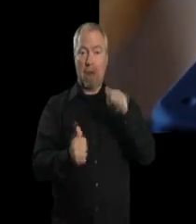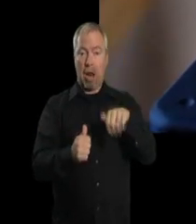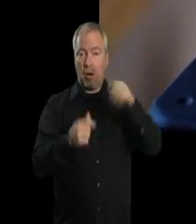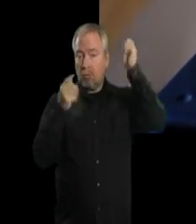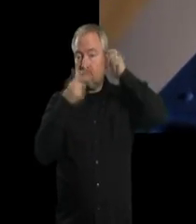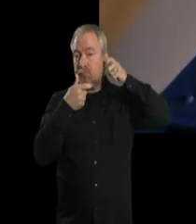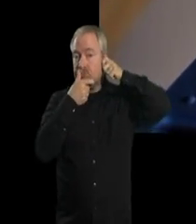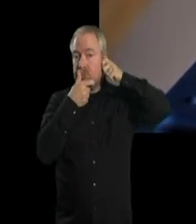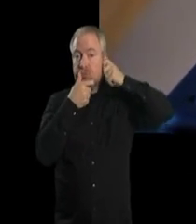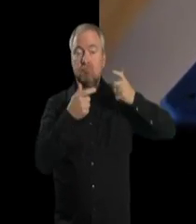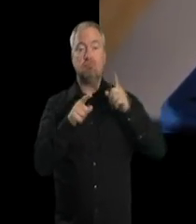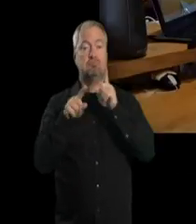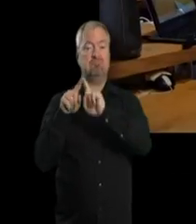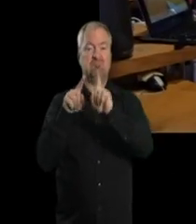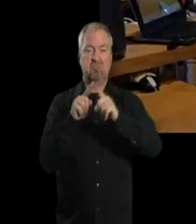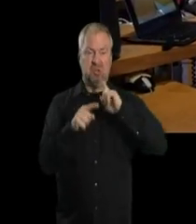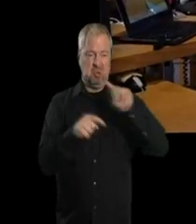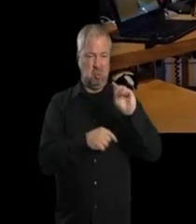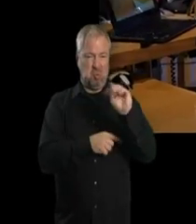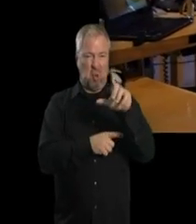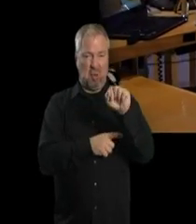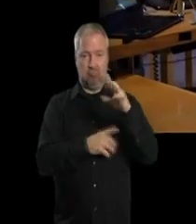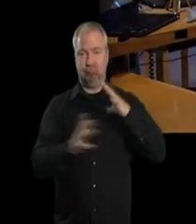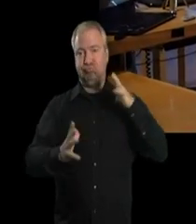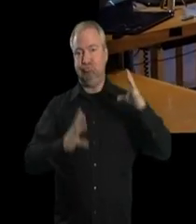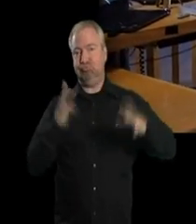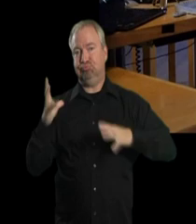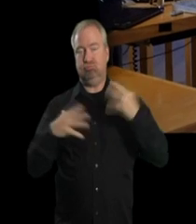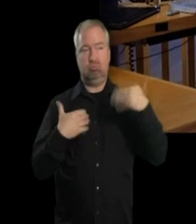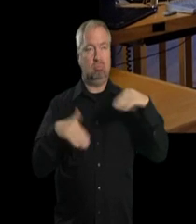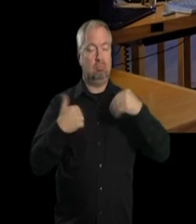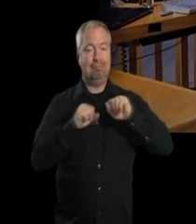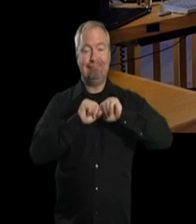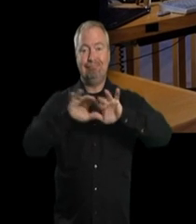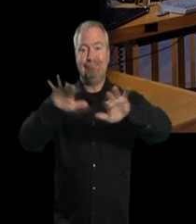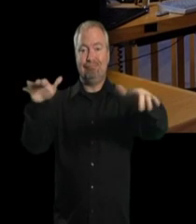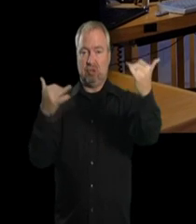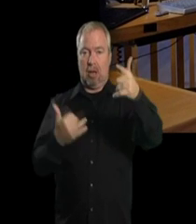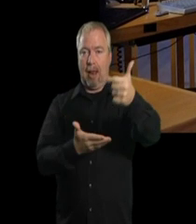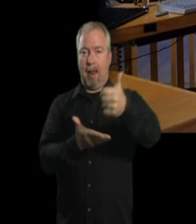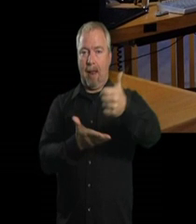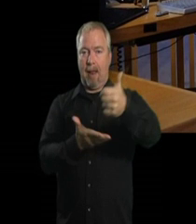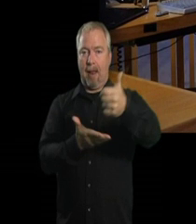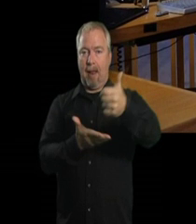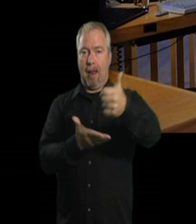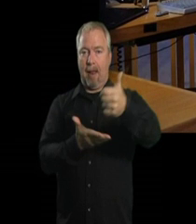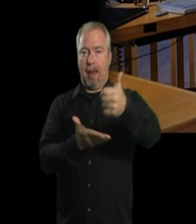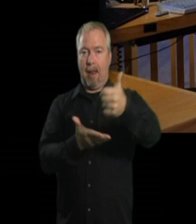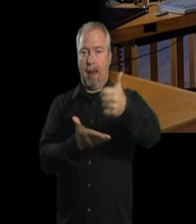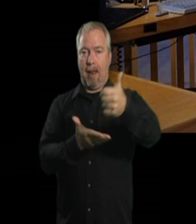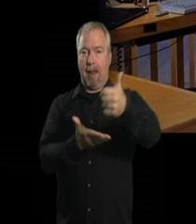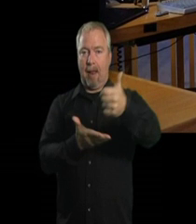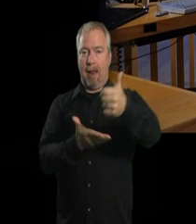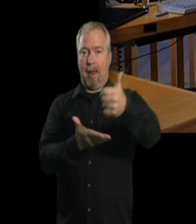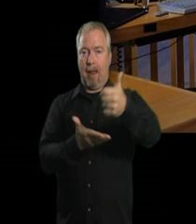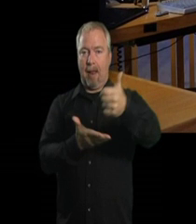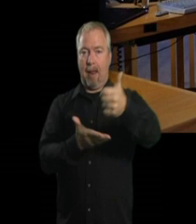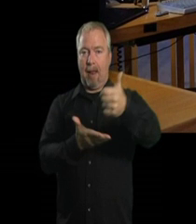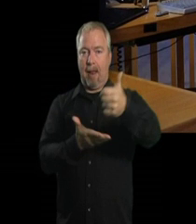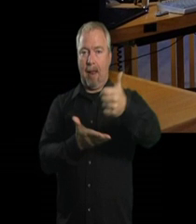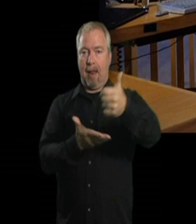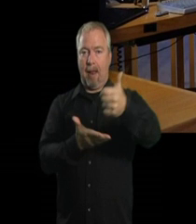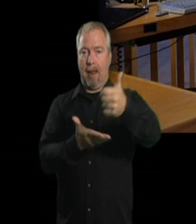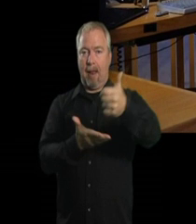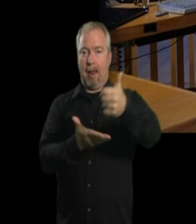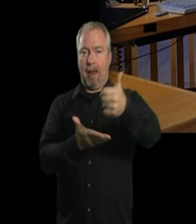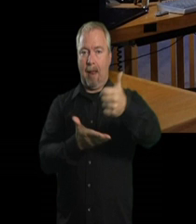and so forth. If I can give people the tools they need to do whatever it is they do best. He raises a desk on a motorized lift and rolls